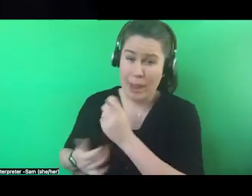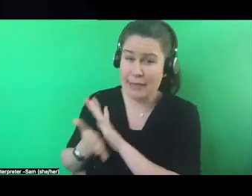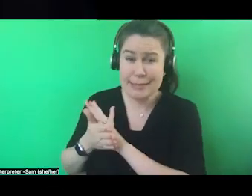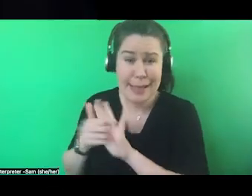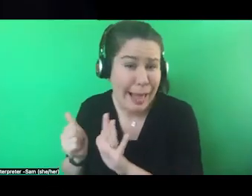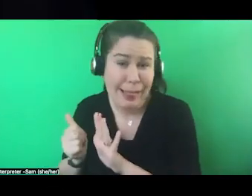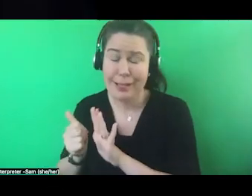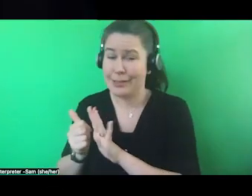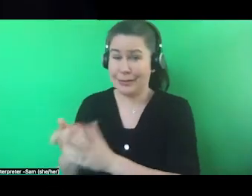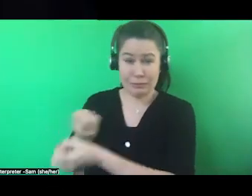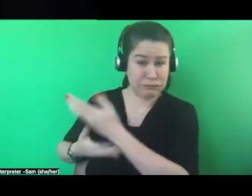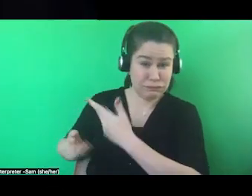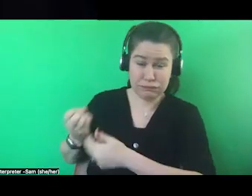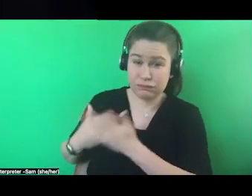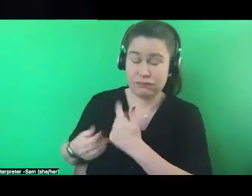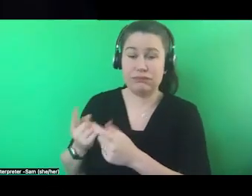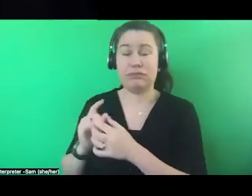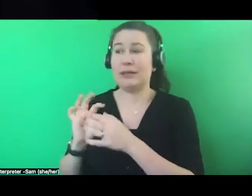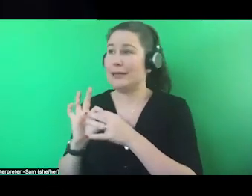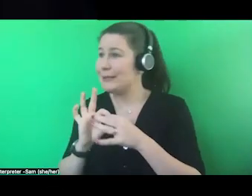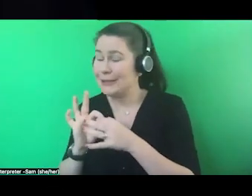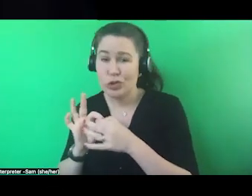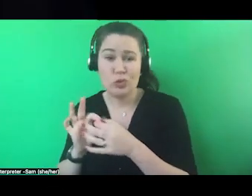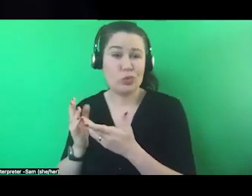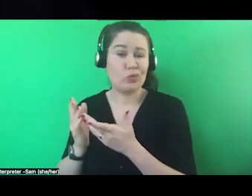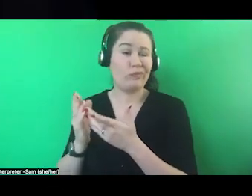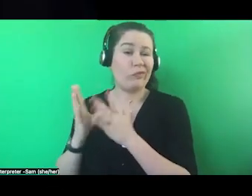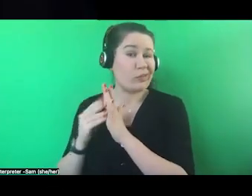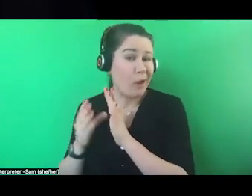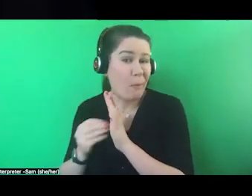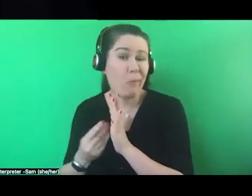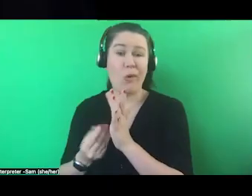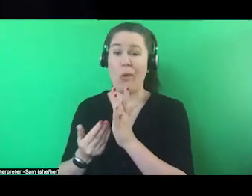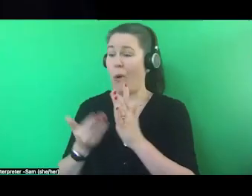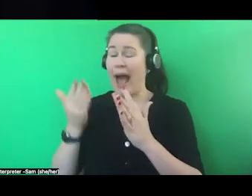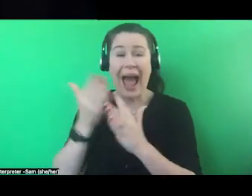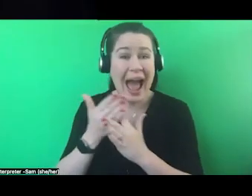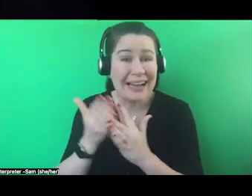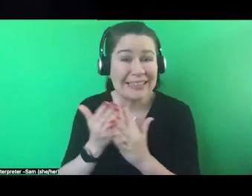organization in terms of thinking in terms of access needs,